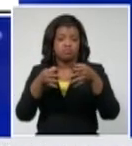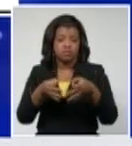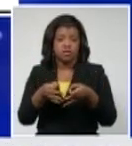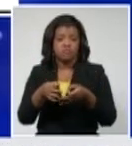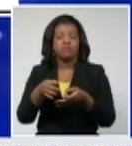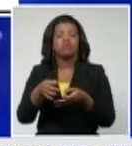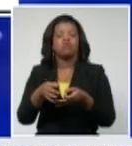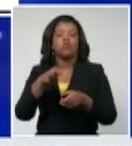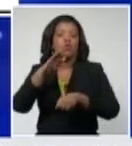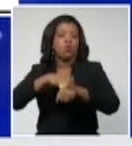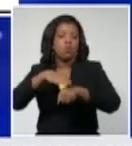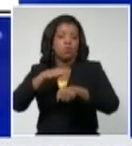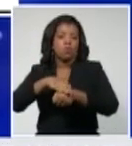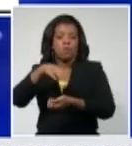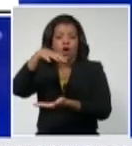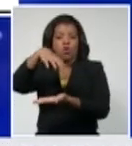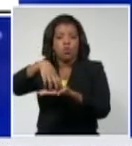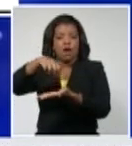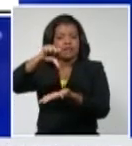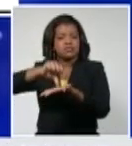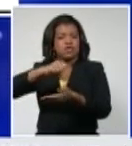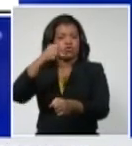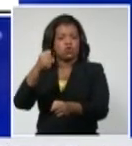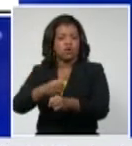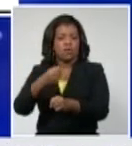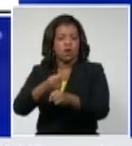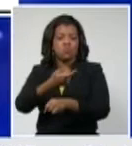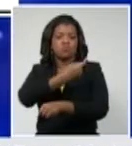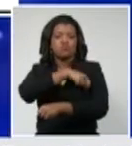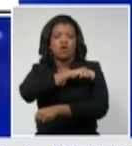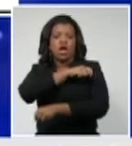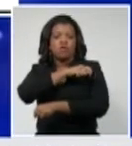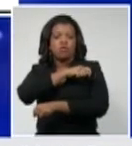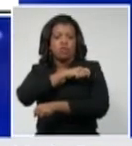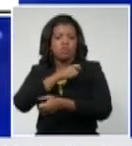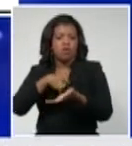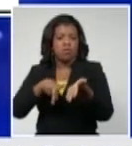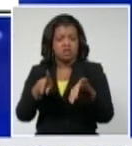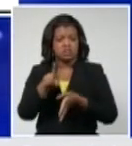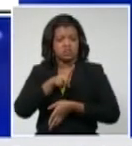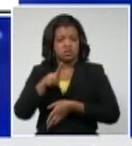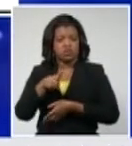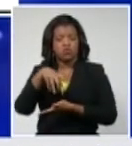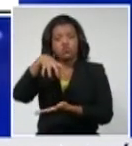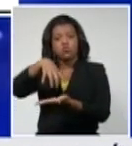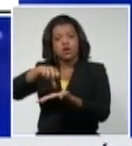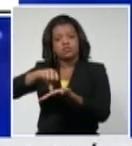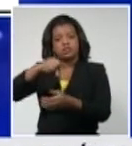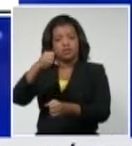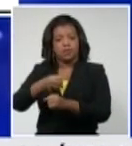6,876, or 91.1% of all cases, have been autochthonous.